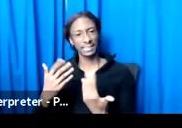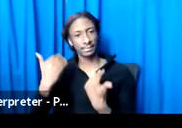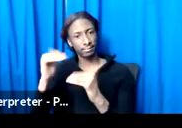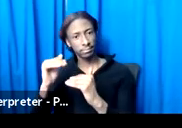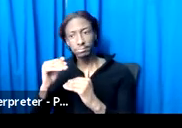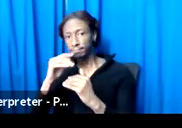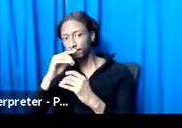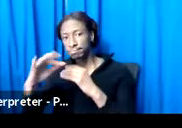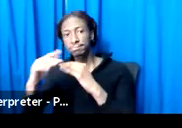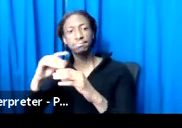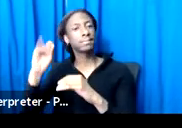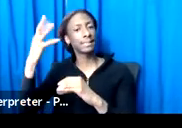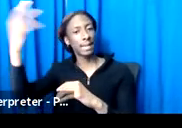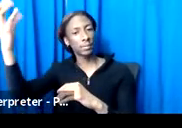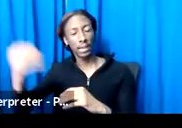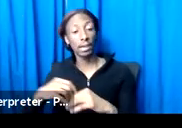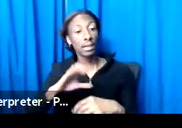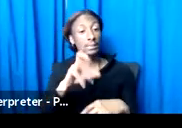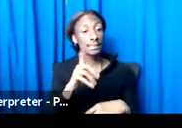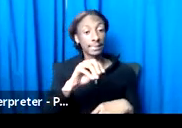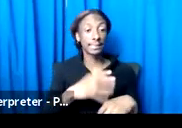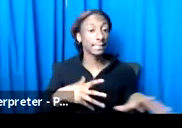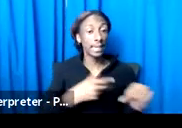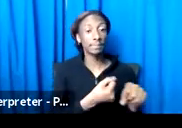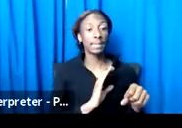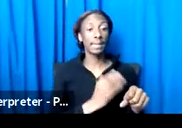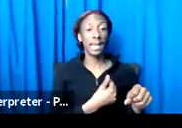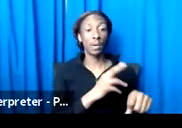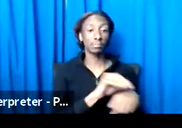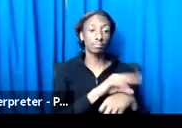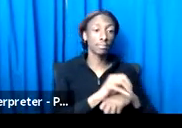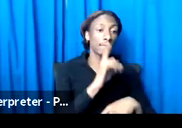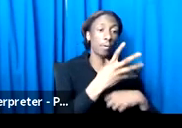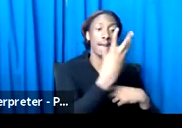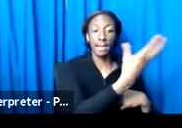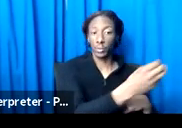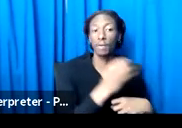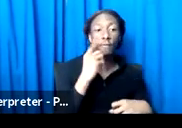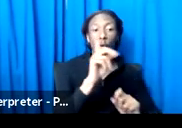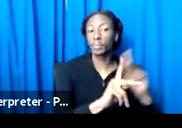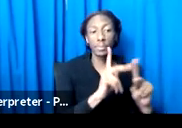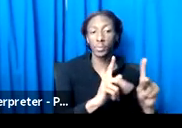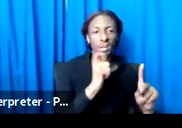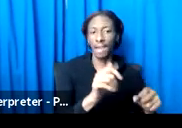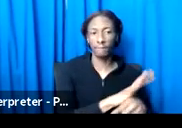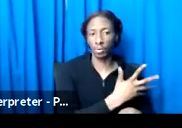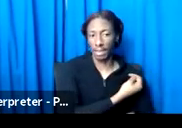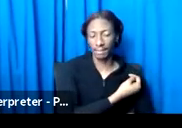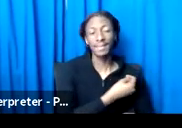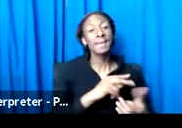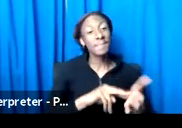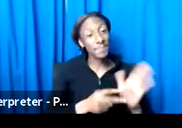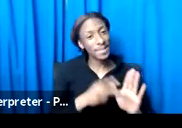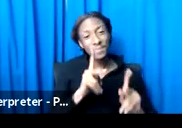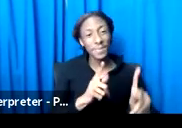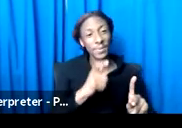COVID-19 outdoors, CDC has updated our guidance for outdoor mask use among people who are not fully vaccinated. In general, people do not need to wear masks